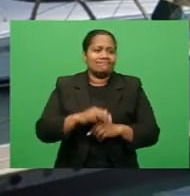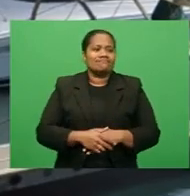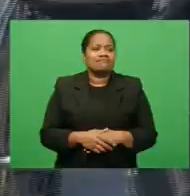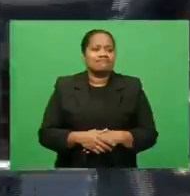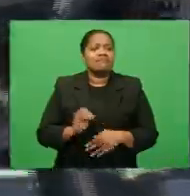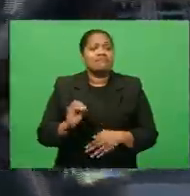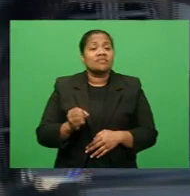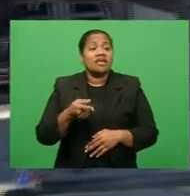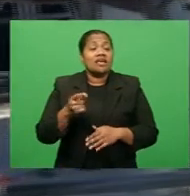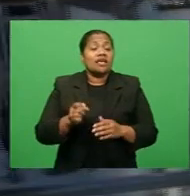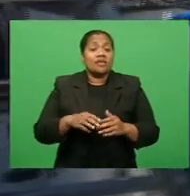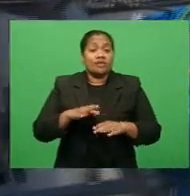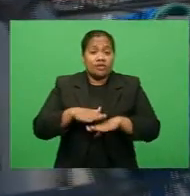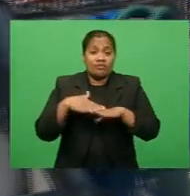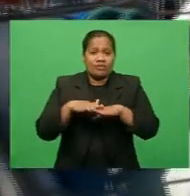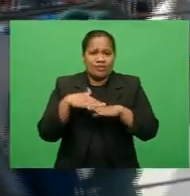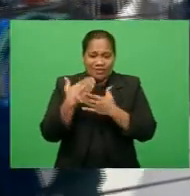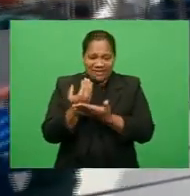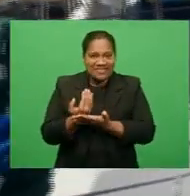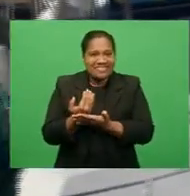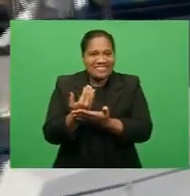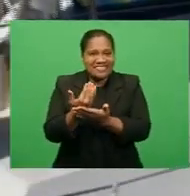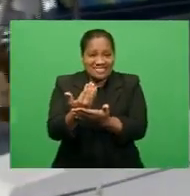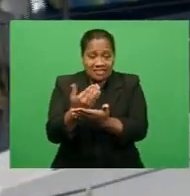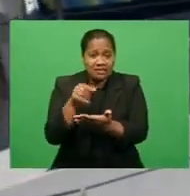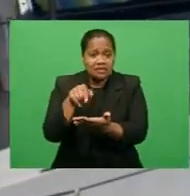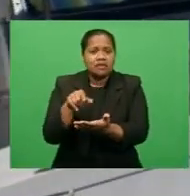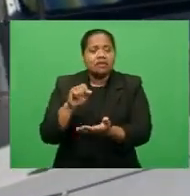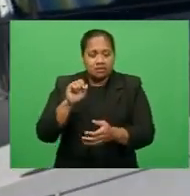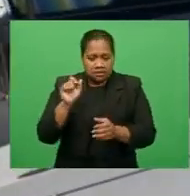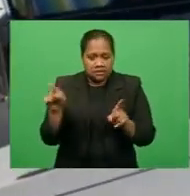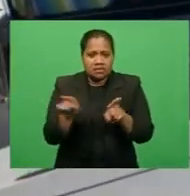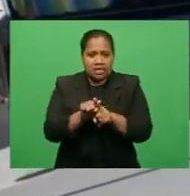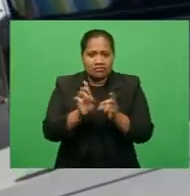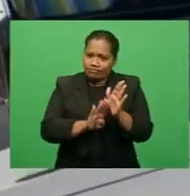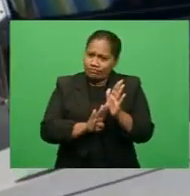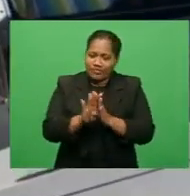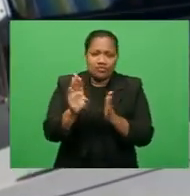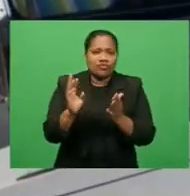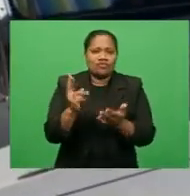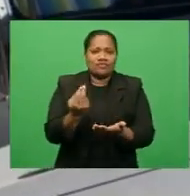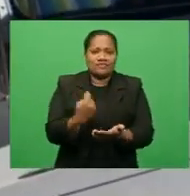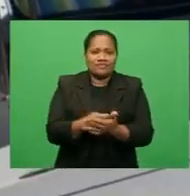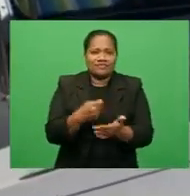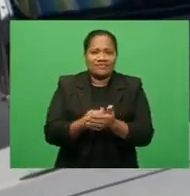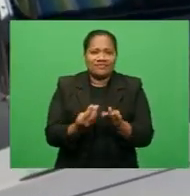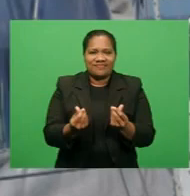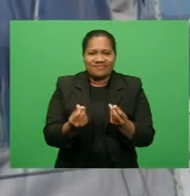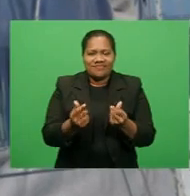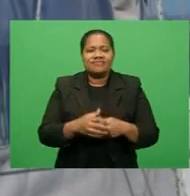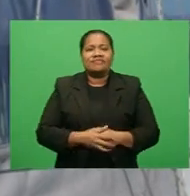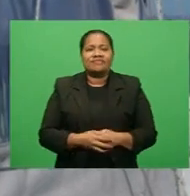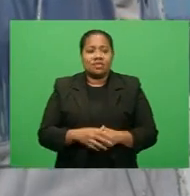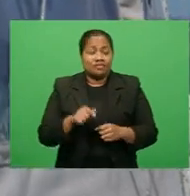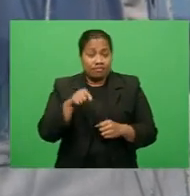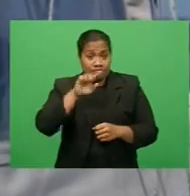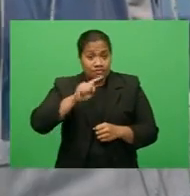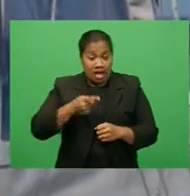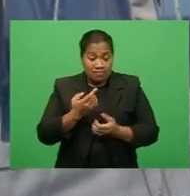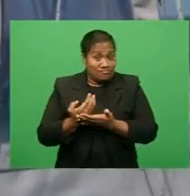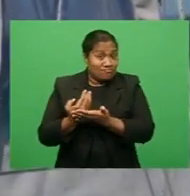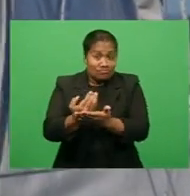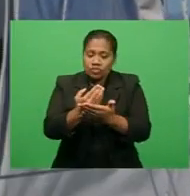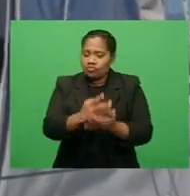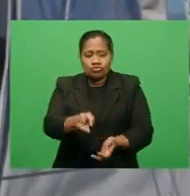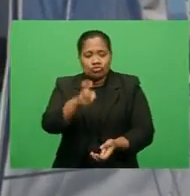has also helped generate revenue. He adds those yachts coming under this initiative are subject to strict quarantine. So